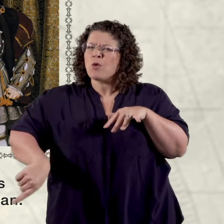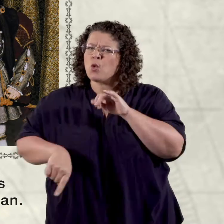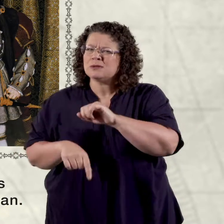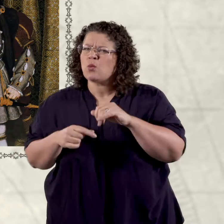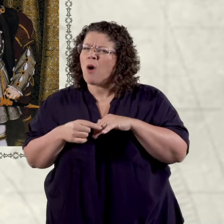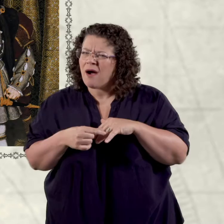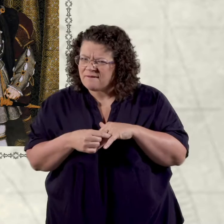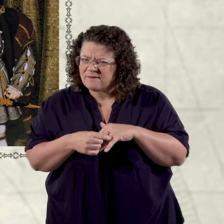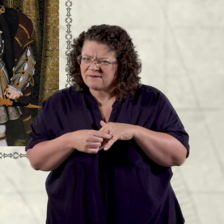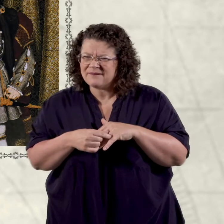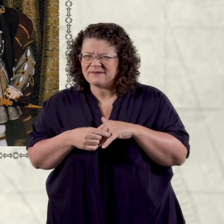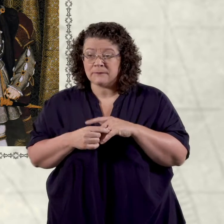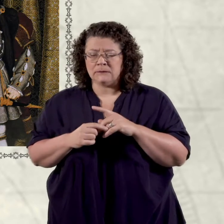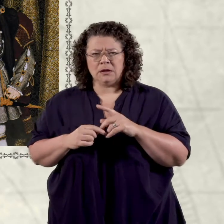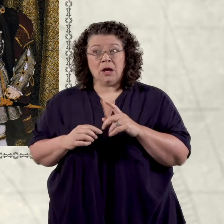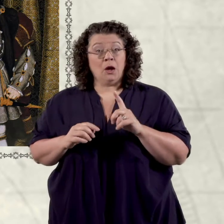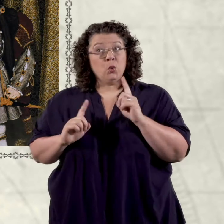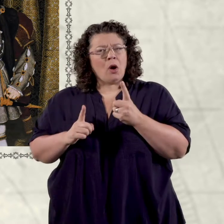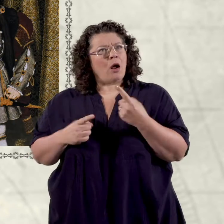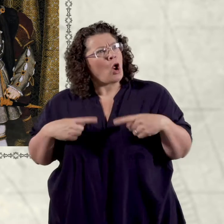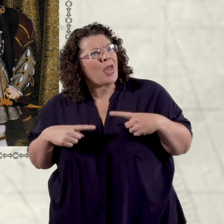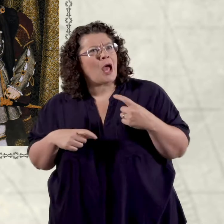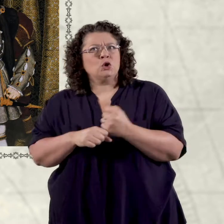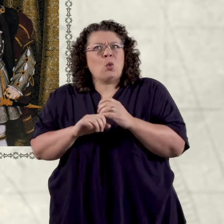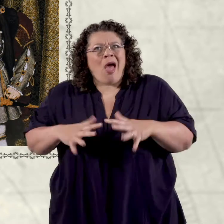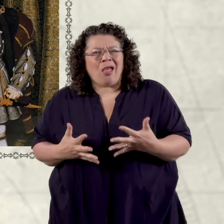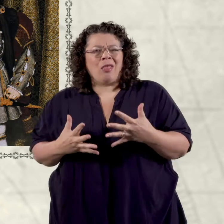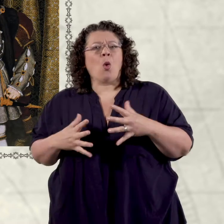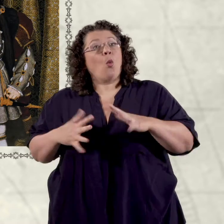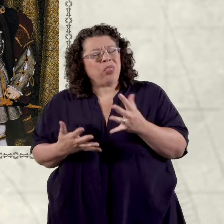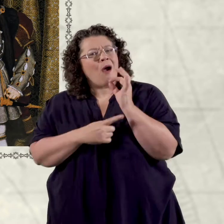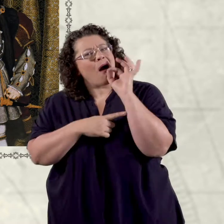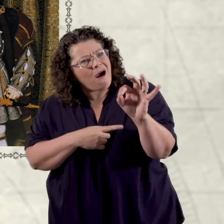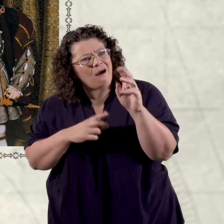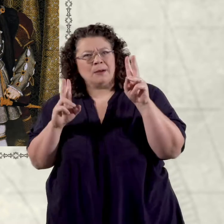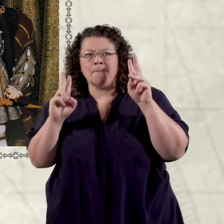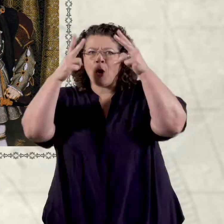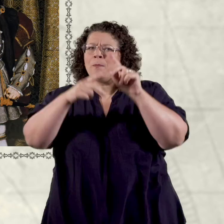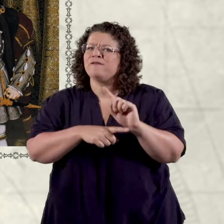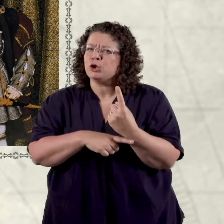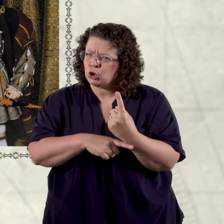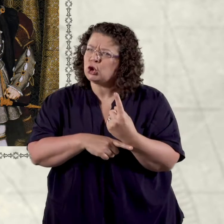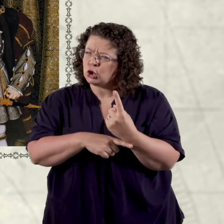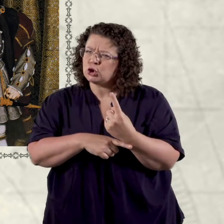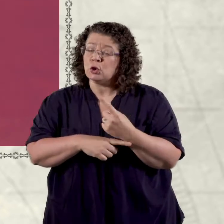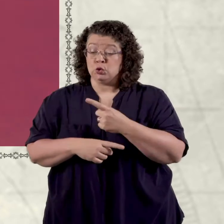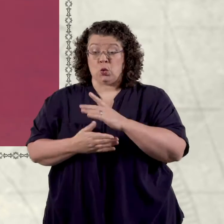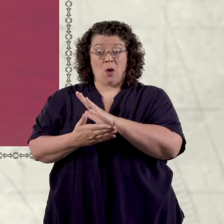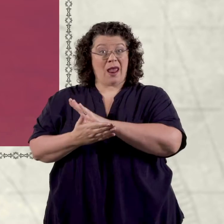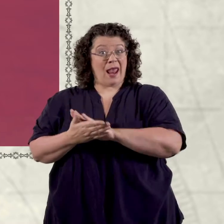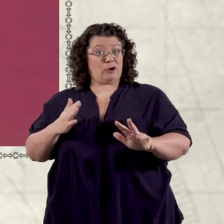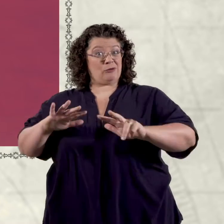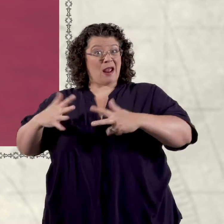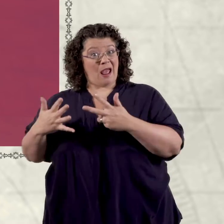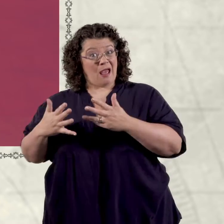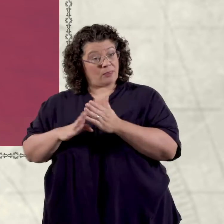man. He wanted to divorce his wife. But you couldn't do anything then unless you asked the